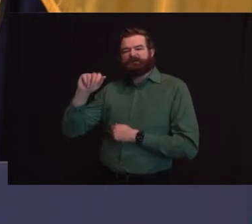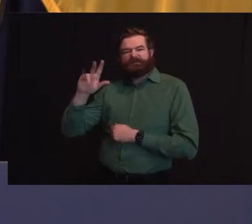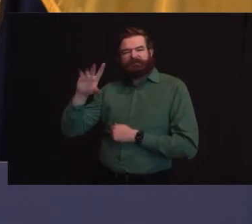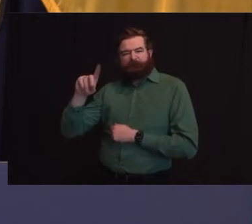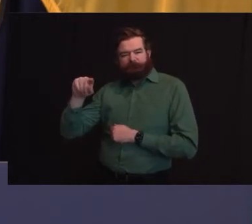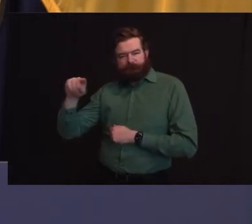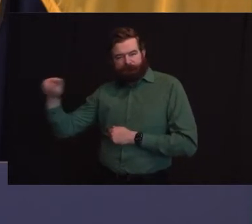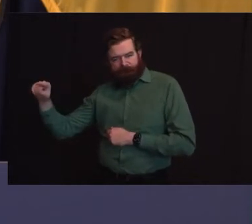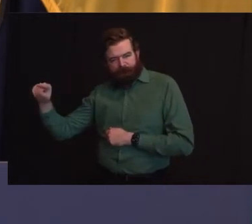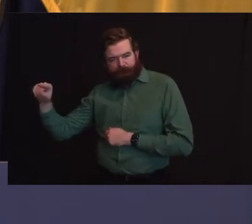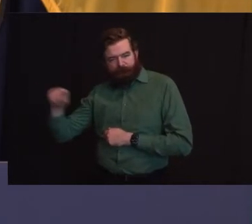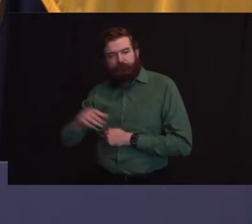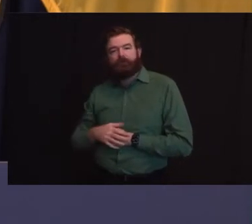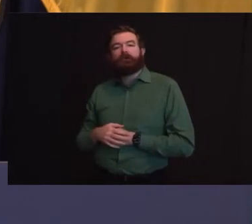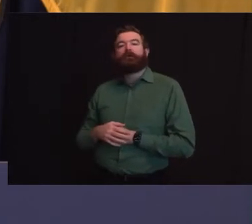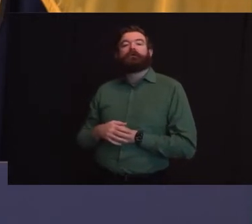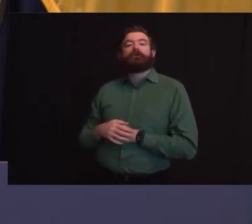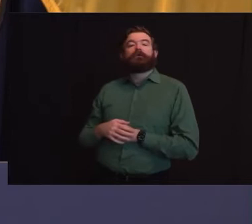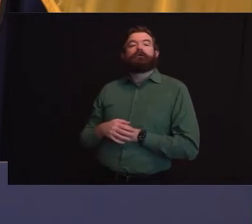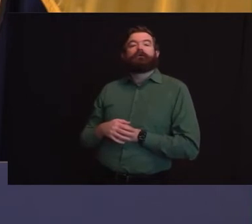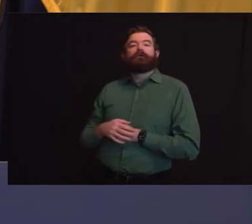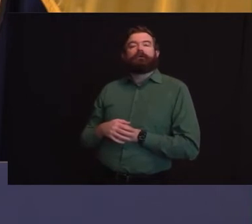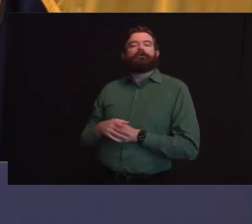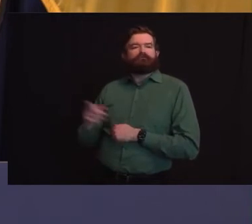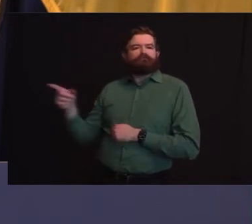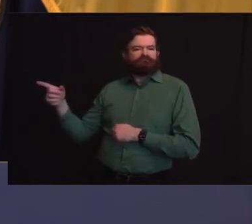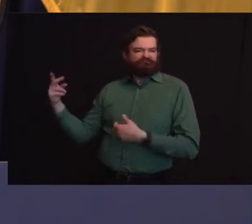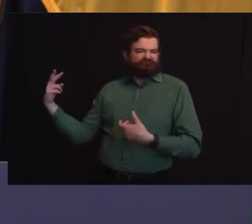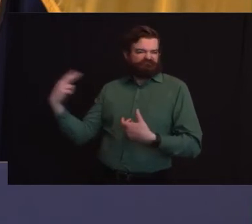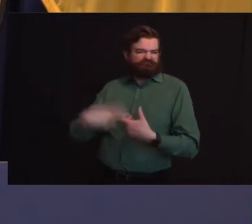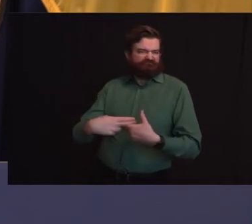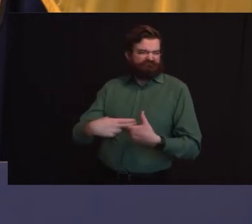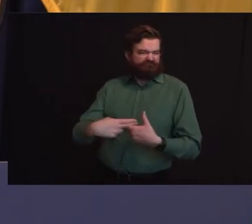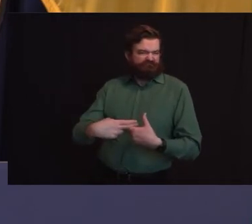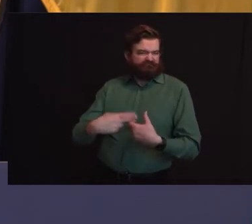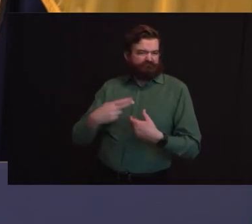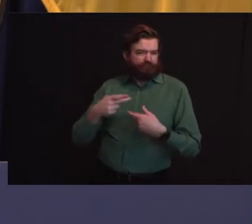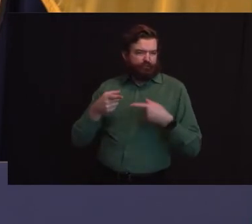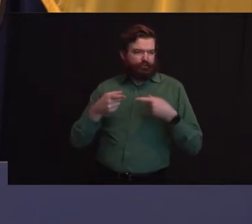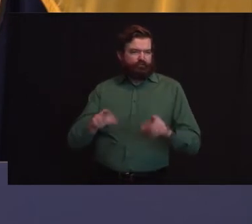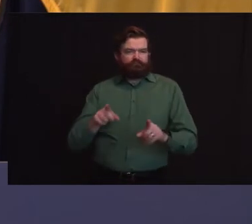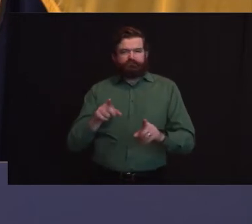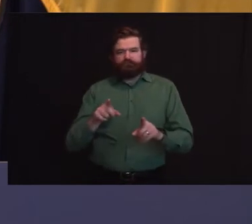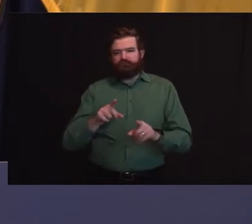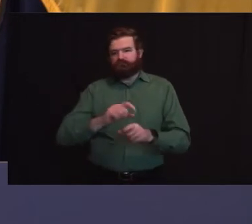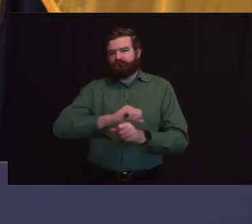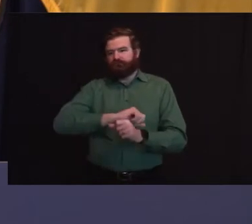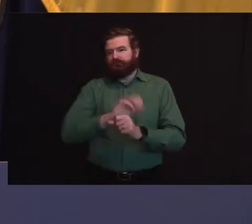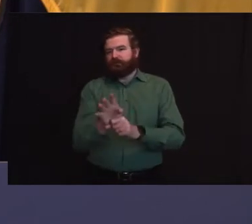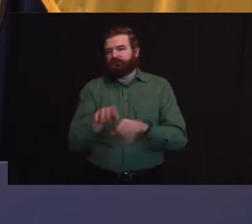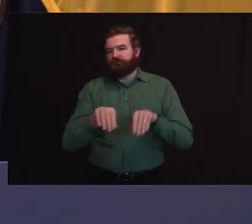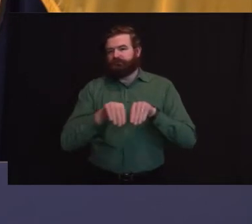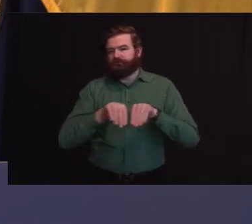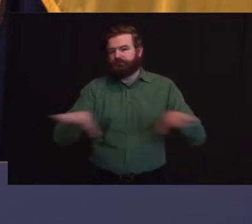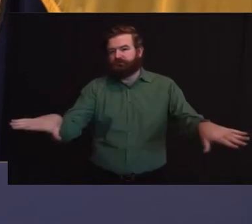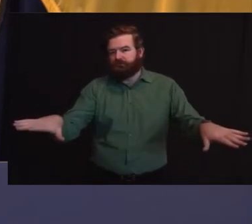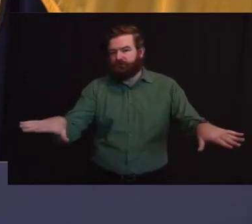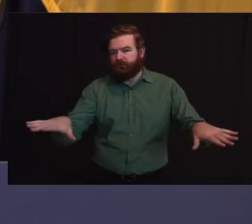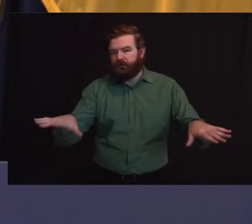Health. Came on board during the pandemic, not exactly a normal time to start or to switch